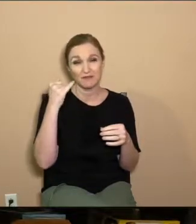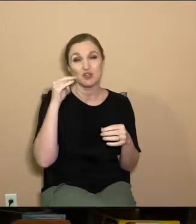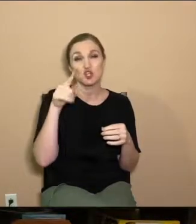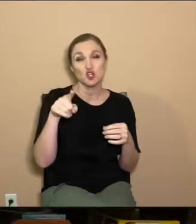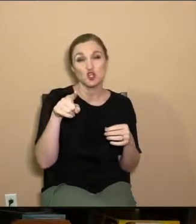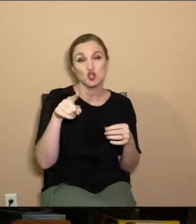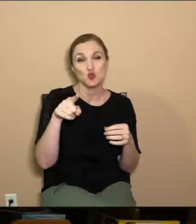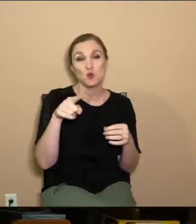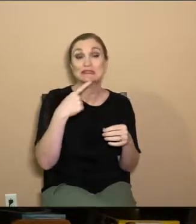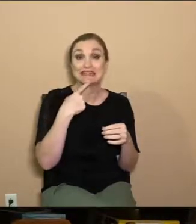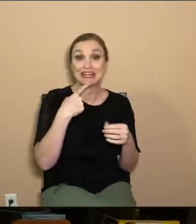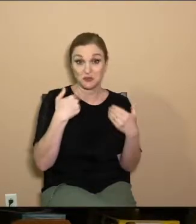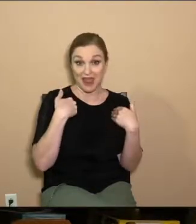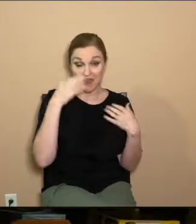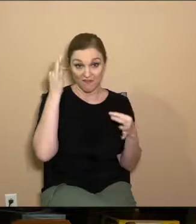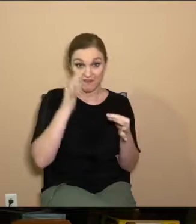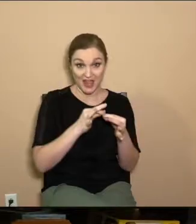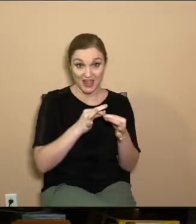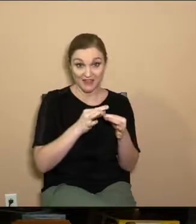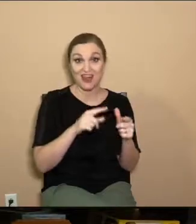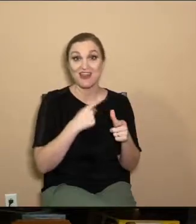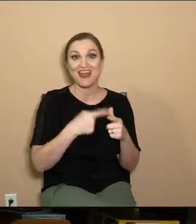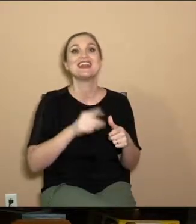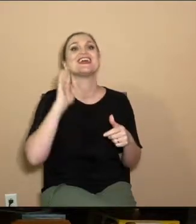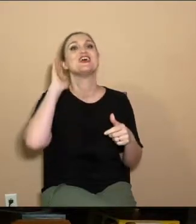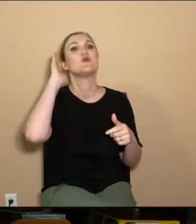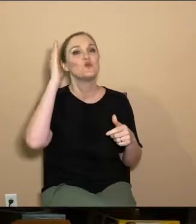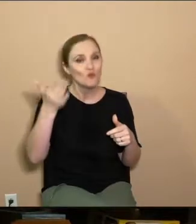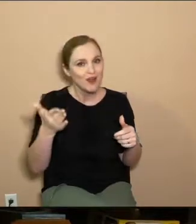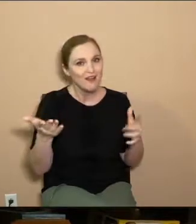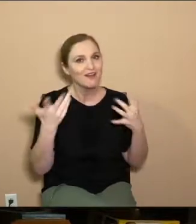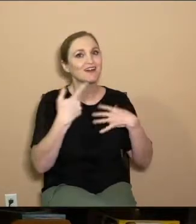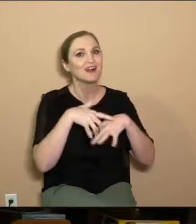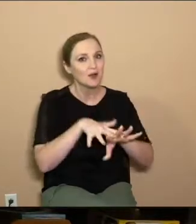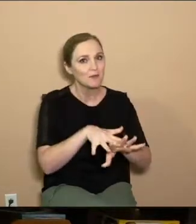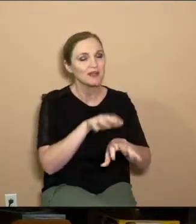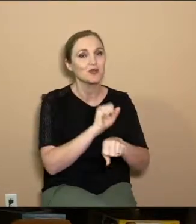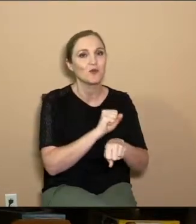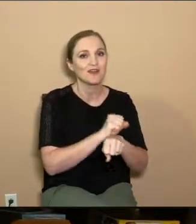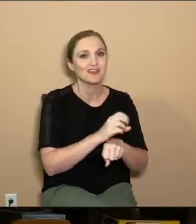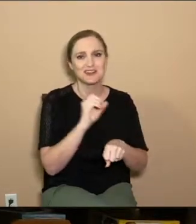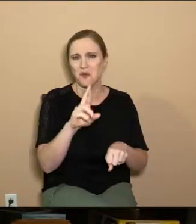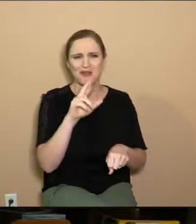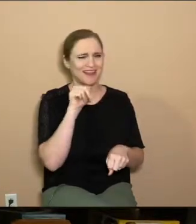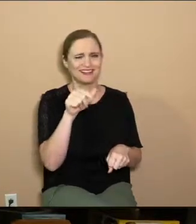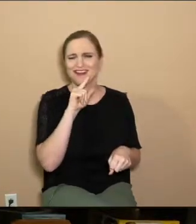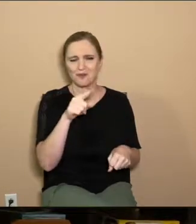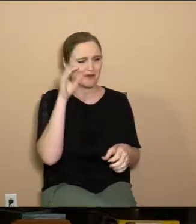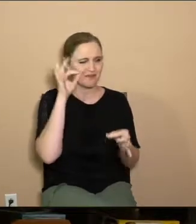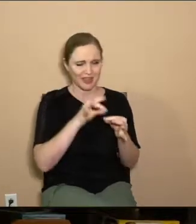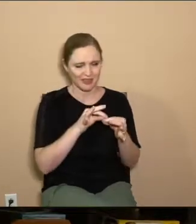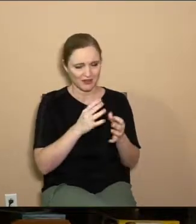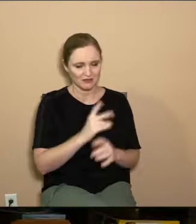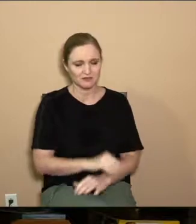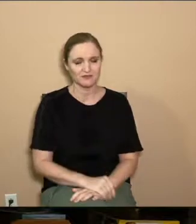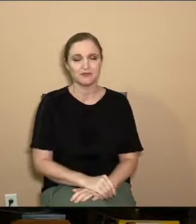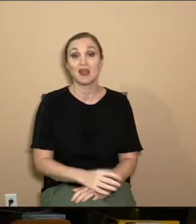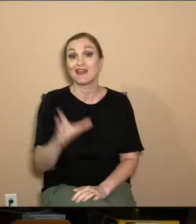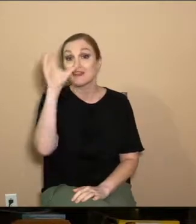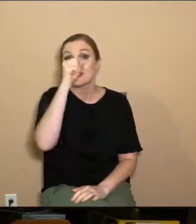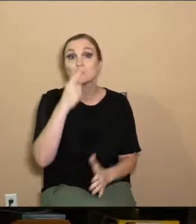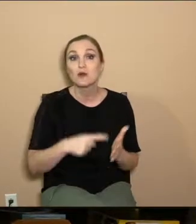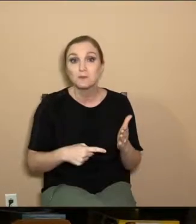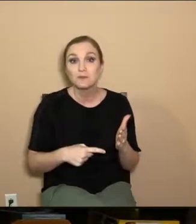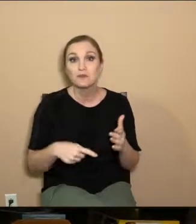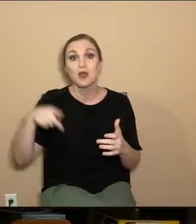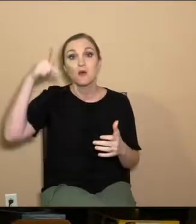if you're going to say you have faith, then it's going to be accompanied by works, otherwise that faith is dead. And guess what?